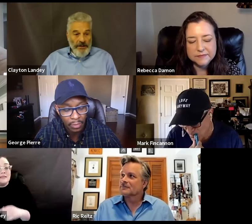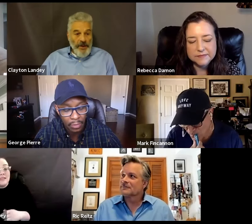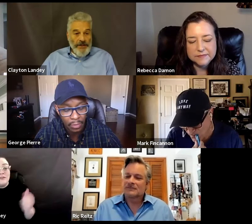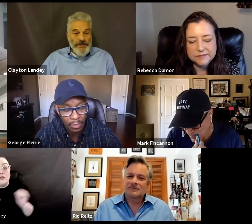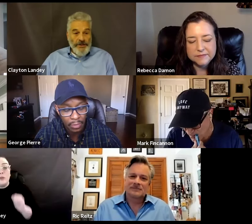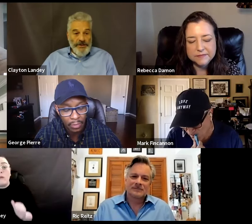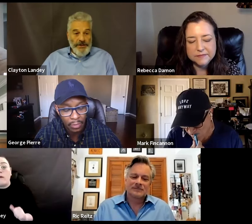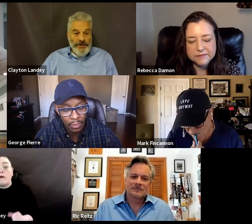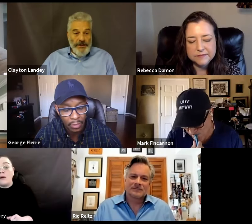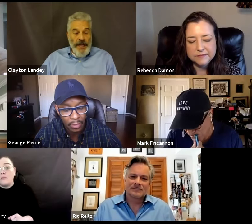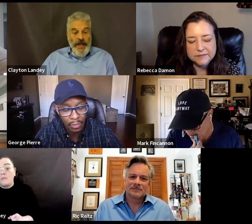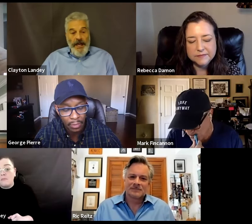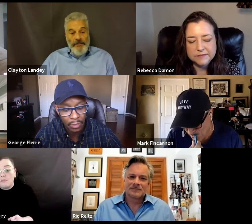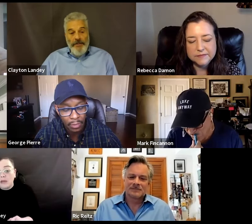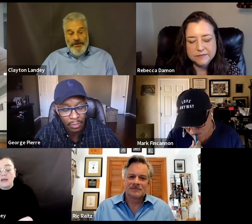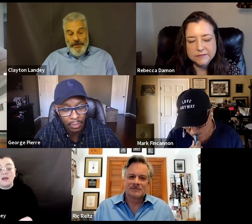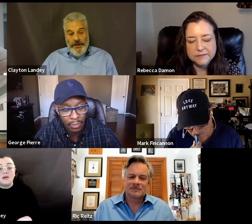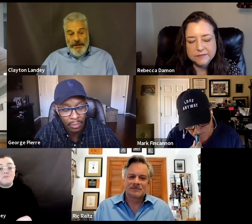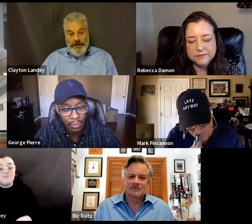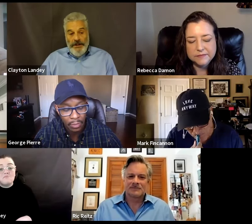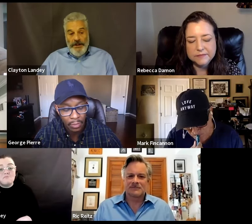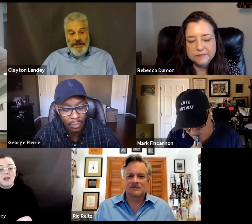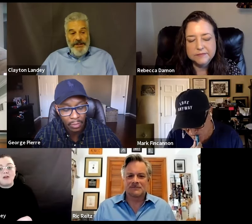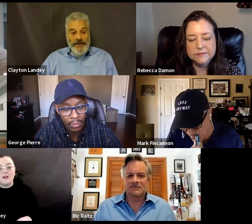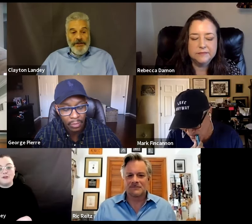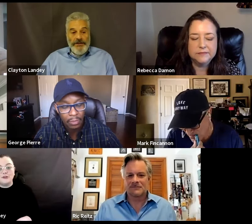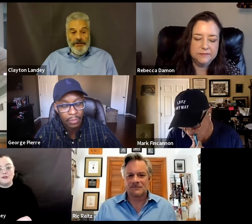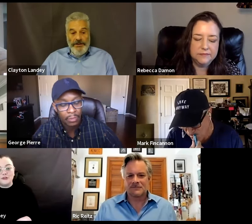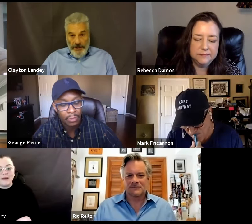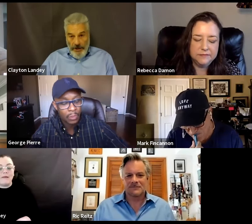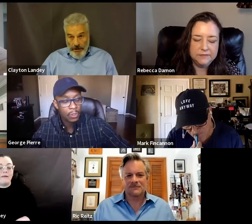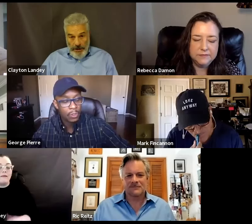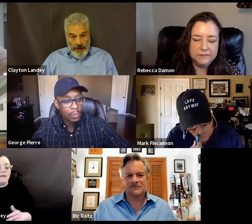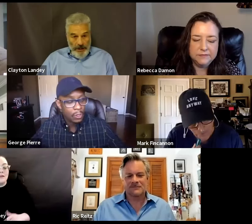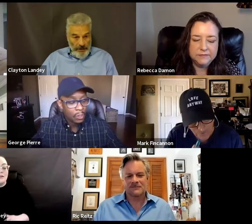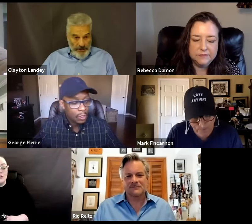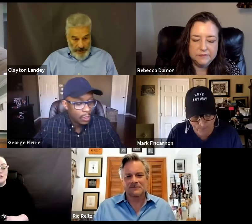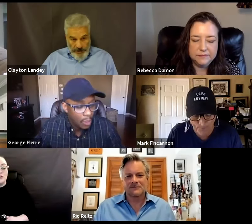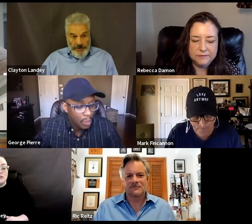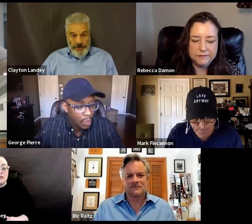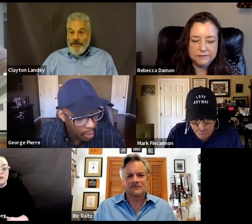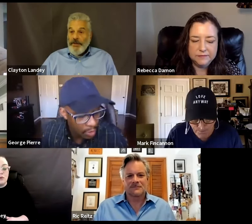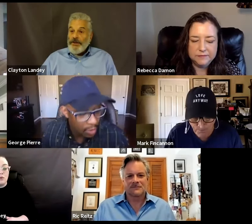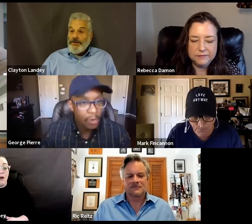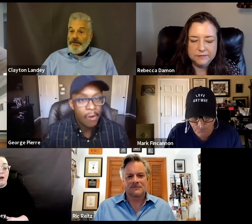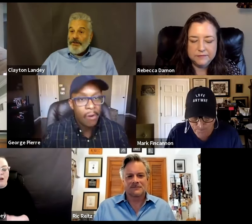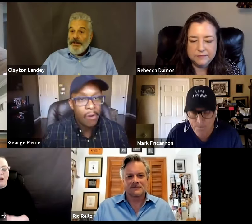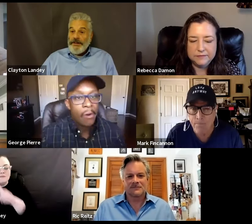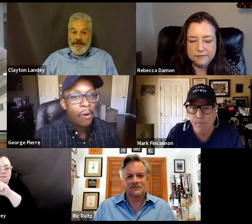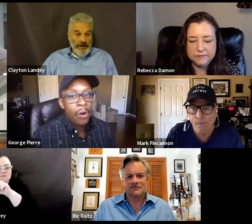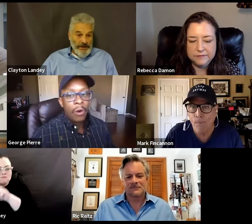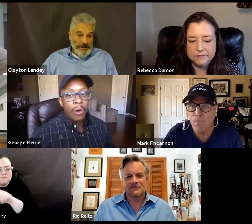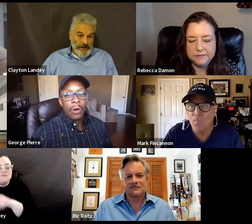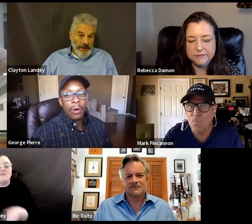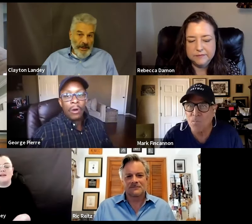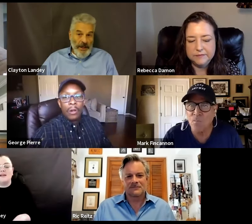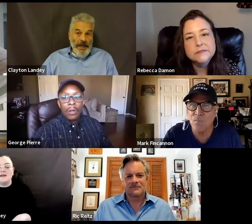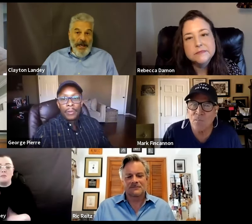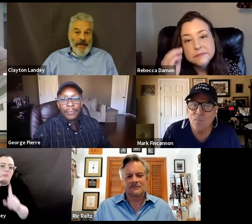Jane, The Quad, Superstition, and most recently, Lee Daniels' Star, along with Ambitions, American Soul, and